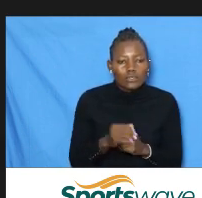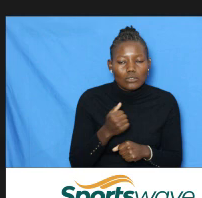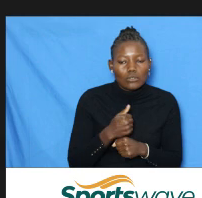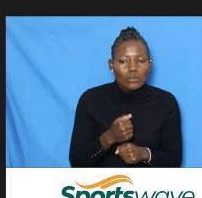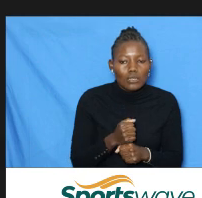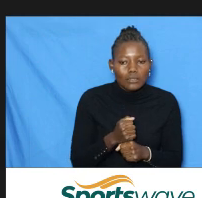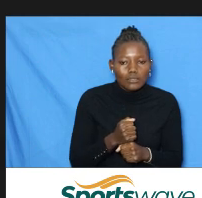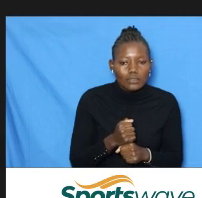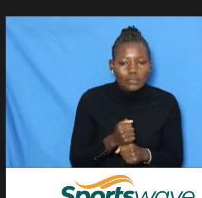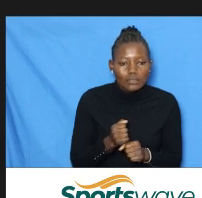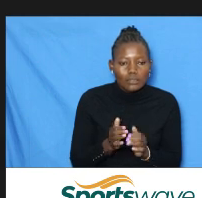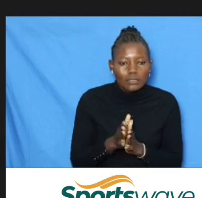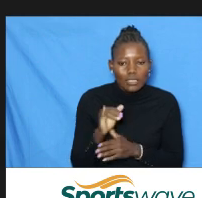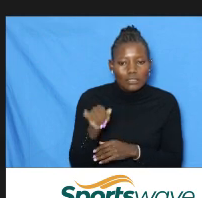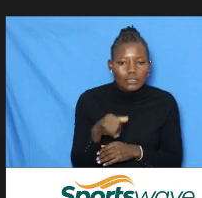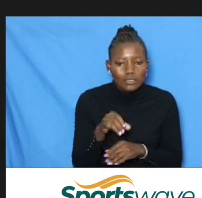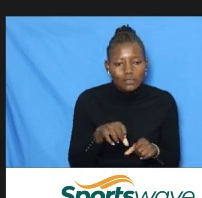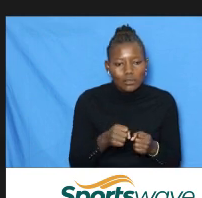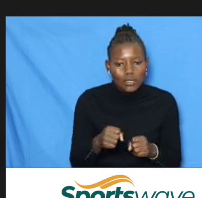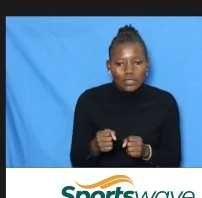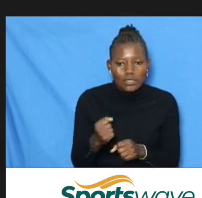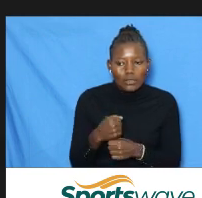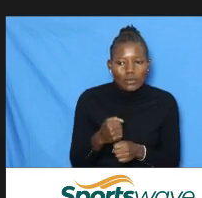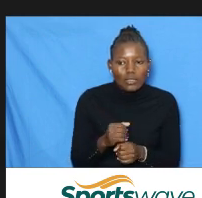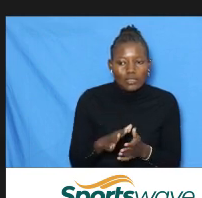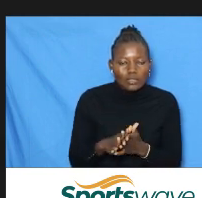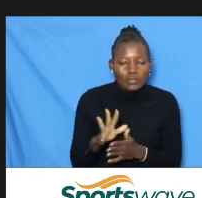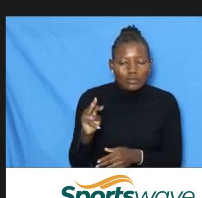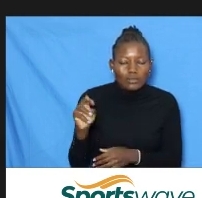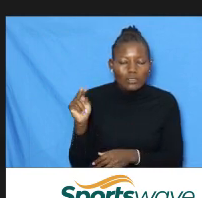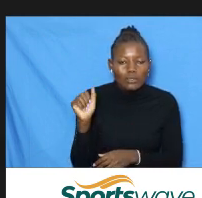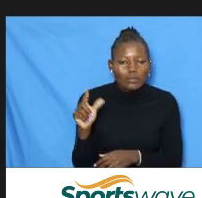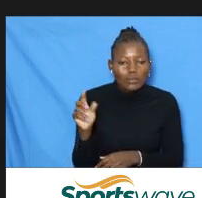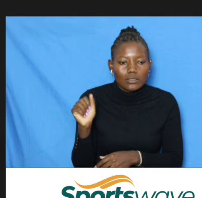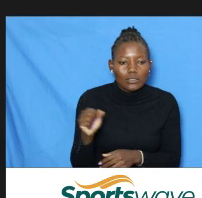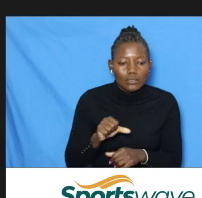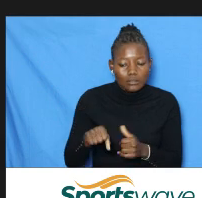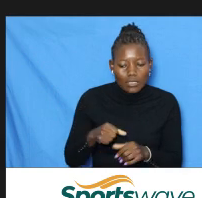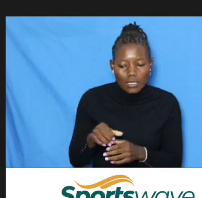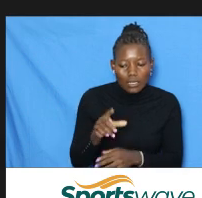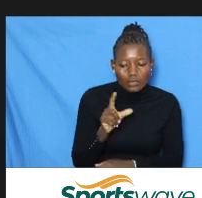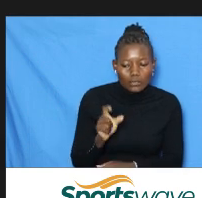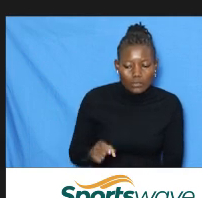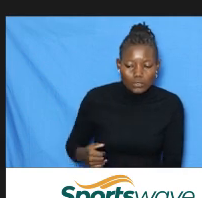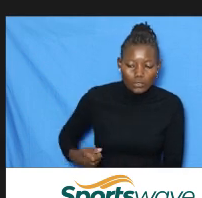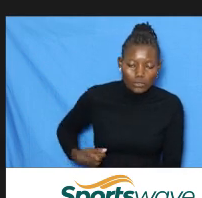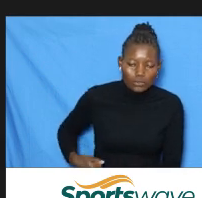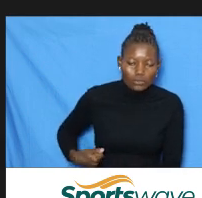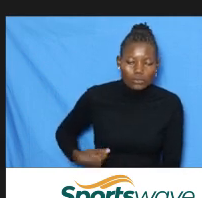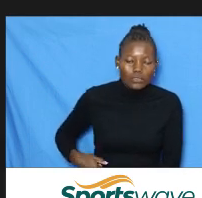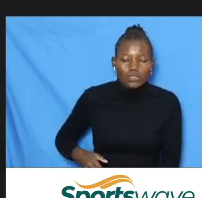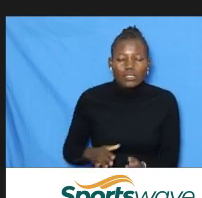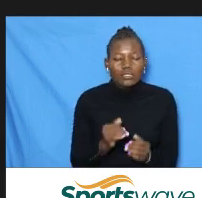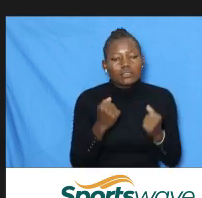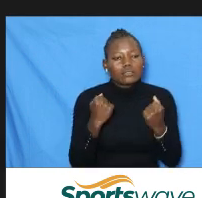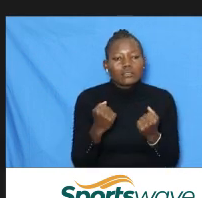with, and I'll just break it down. You're working with, say, the muscles around the region you're going to do surgery, just to get them strengthened, so